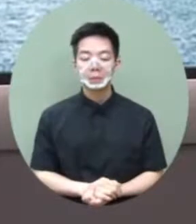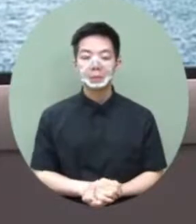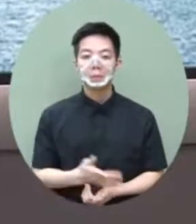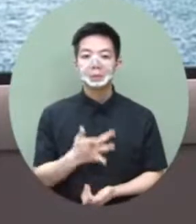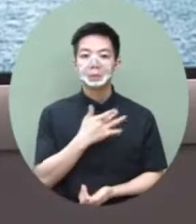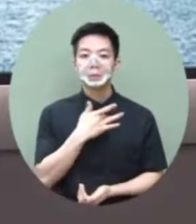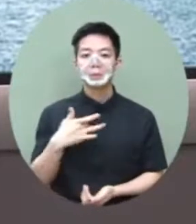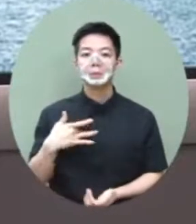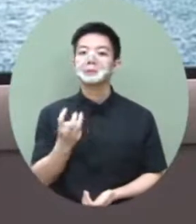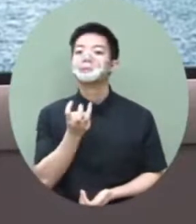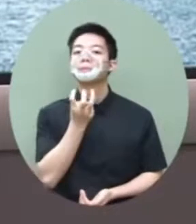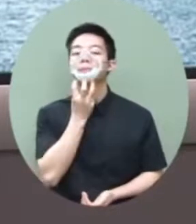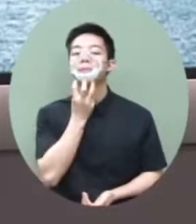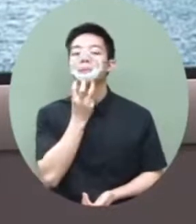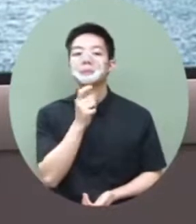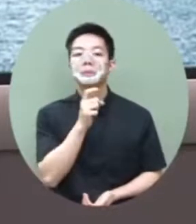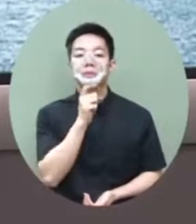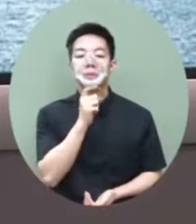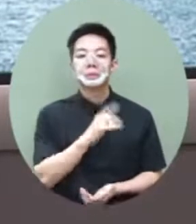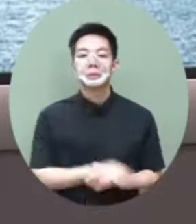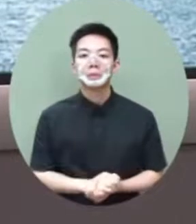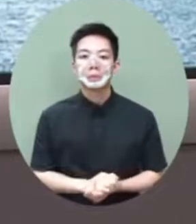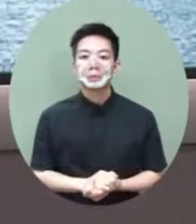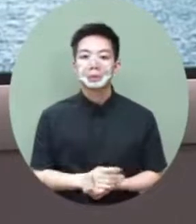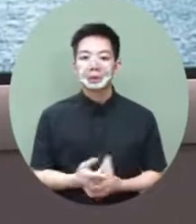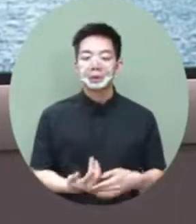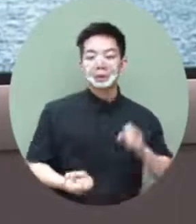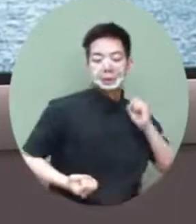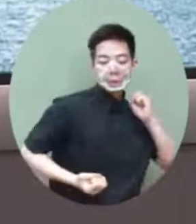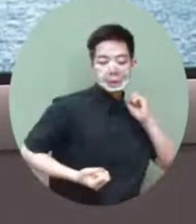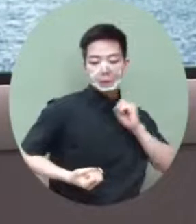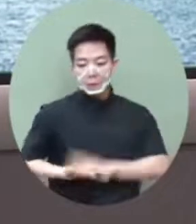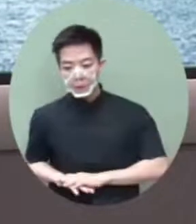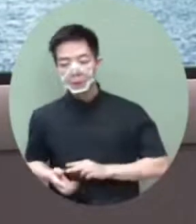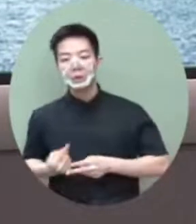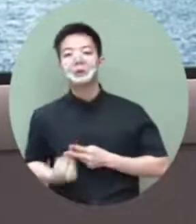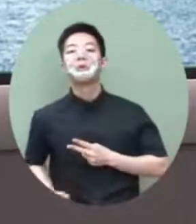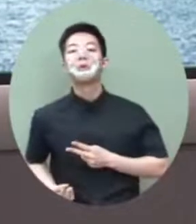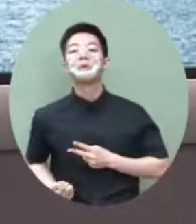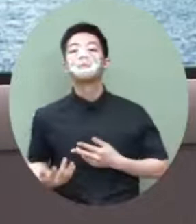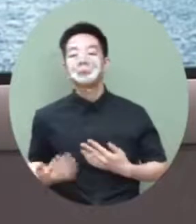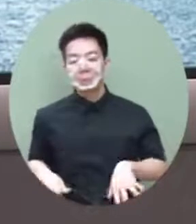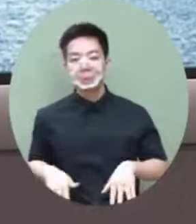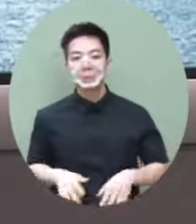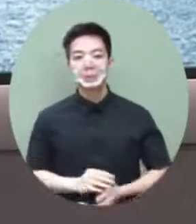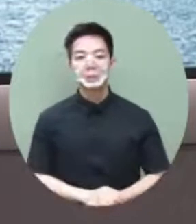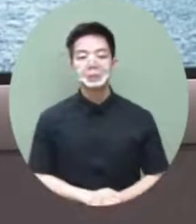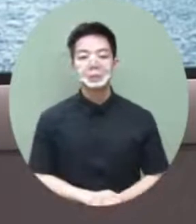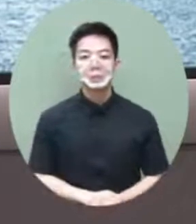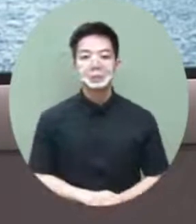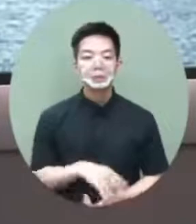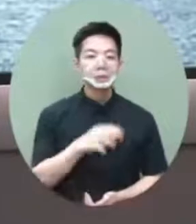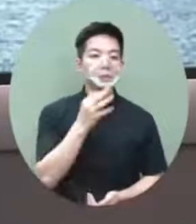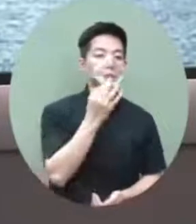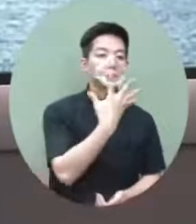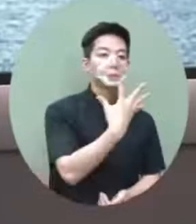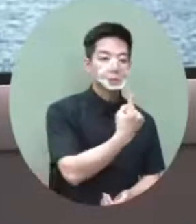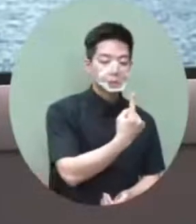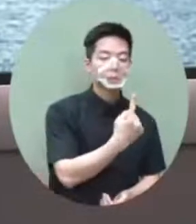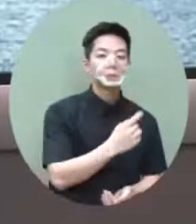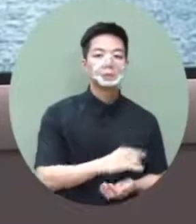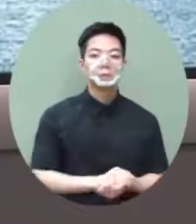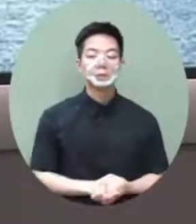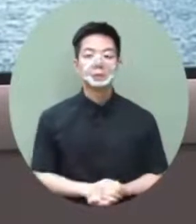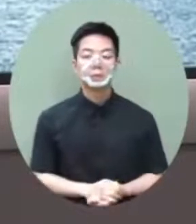patient suffering from lung cancer and is in metastatic status, spreading to the liver.